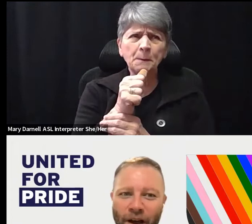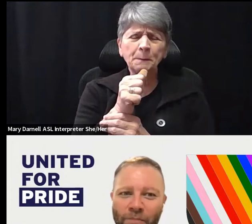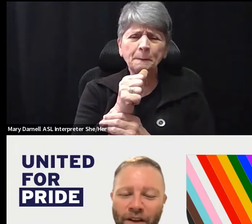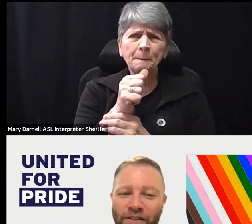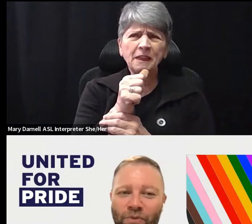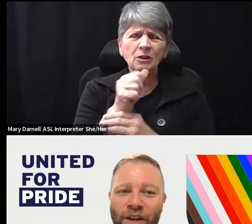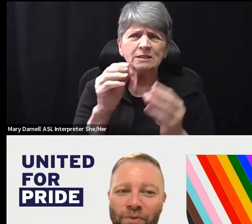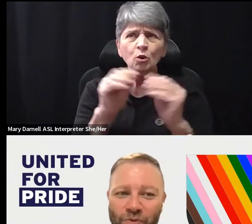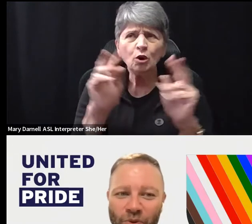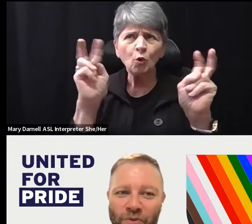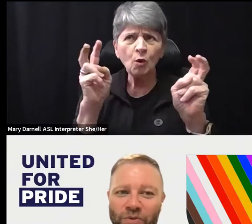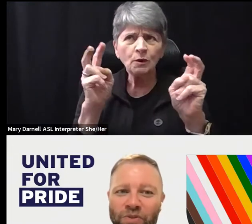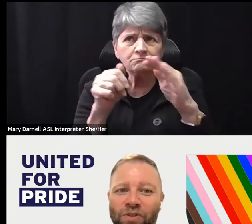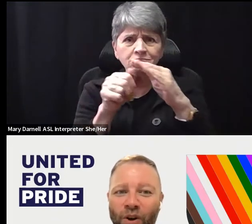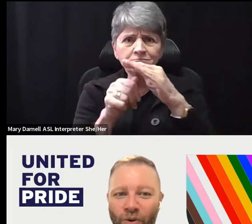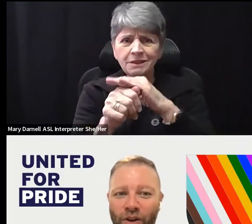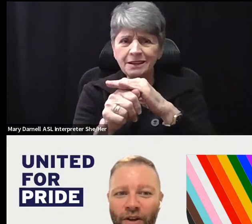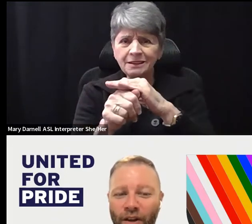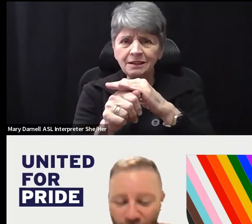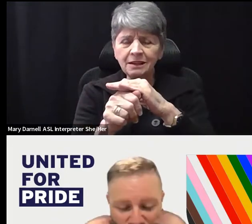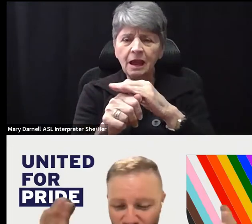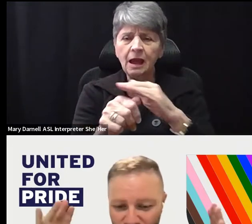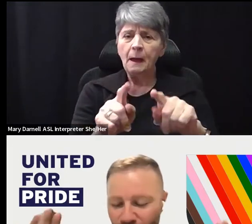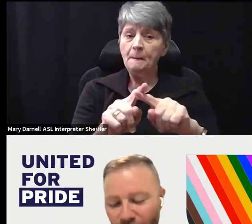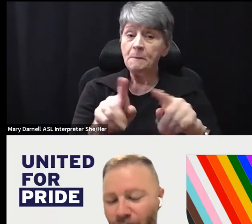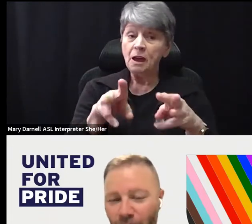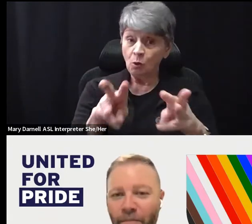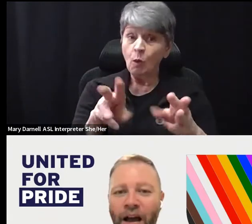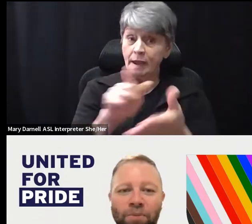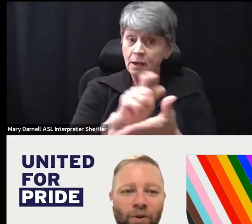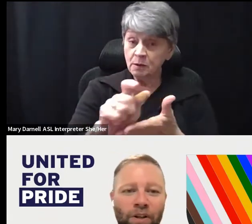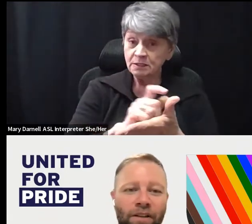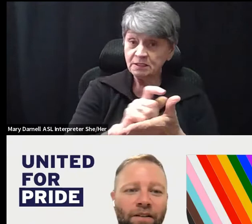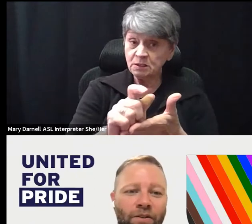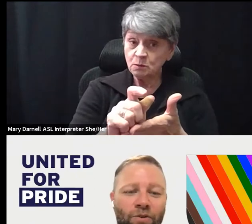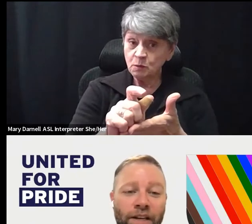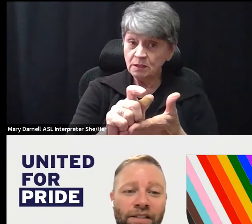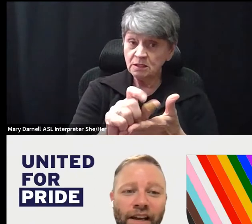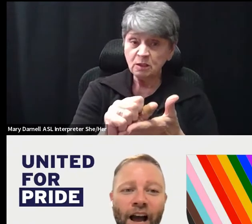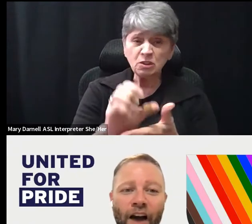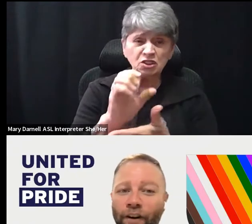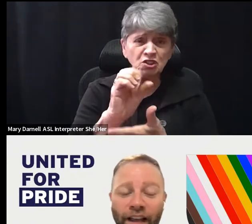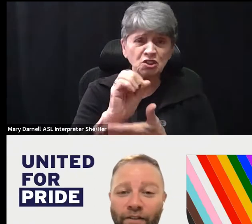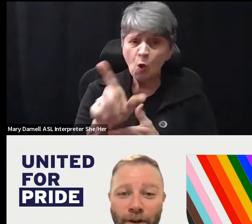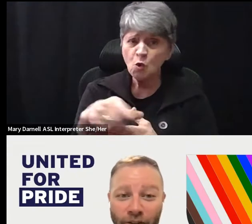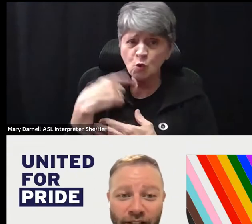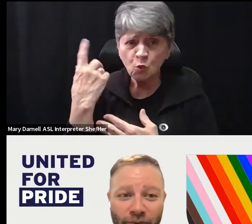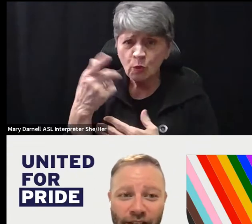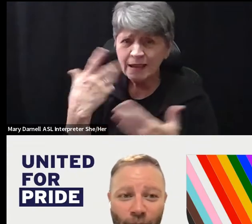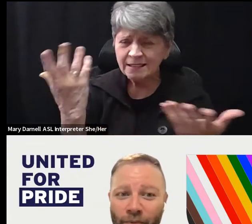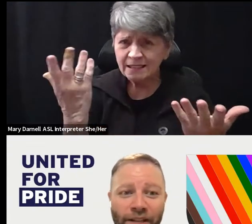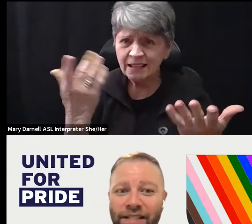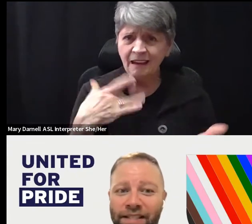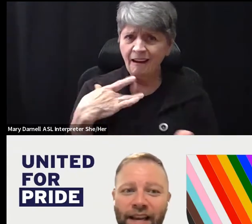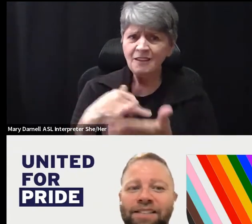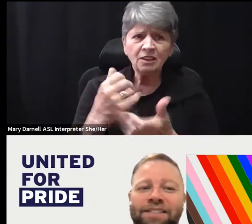decision came out, because of the way it was written, which was so just mind-blowingly crazy, I felt like everybody all of a sudden was